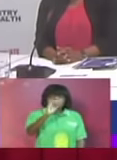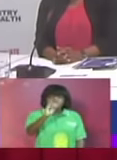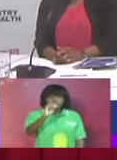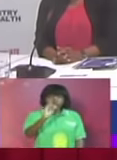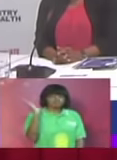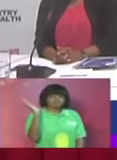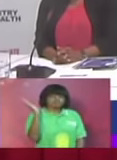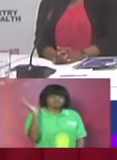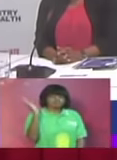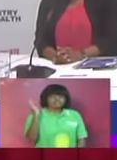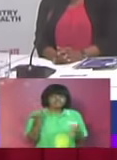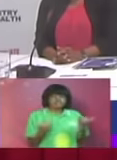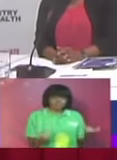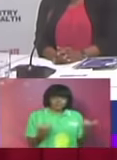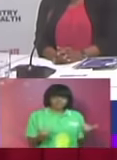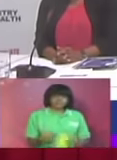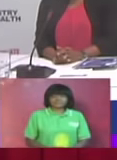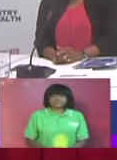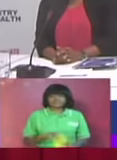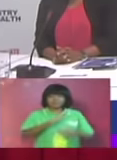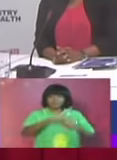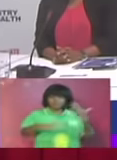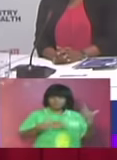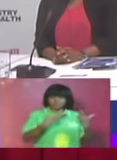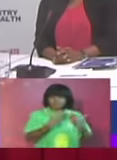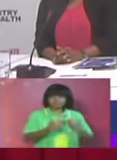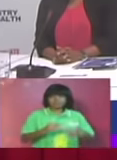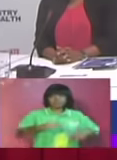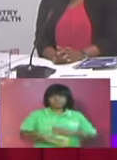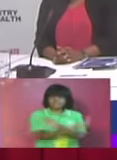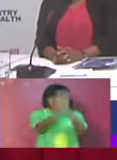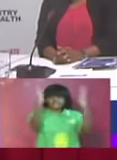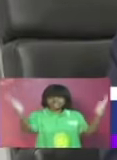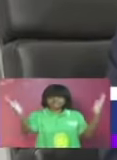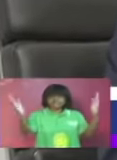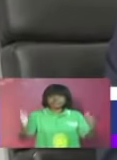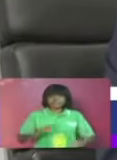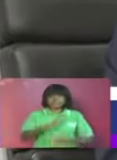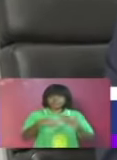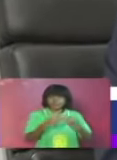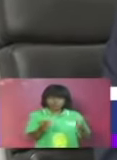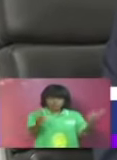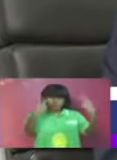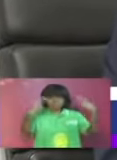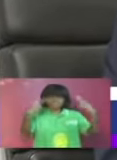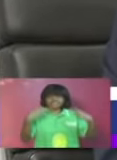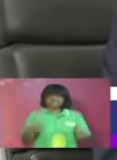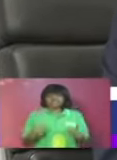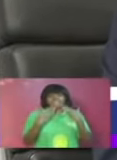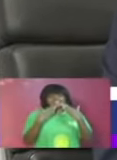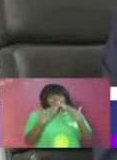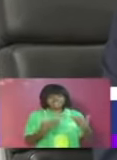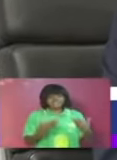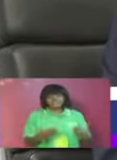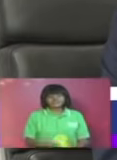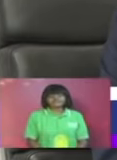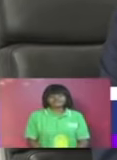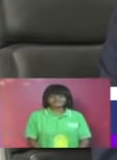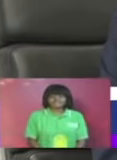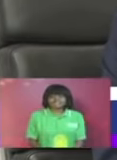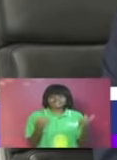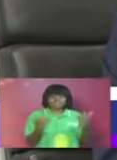Dr. Richards, members of the media, members of the viewing and listening public. The COVID-19 update as of the 6th of August 2021